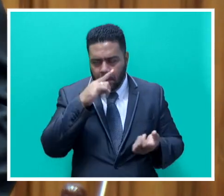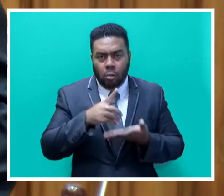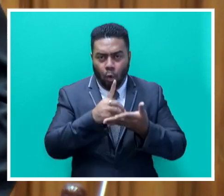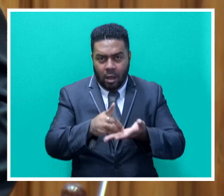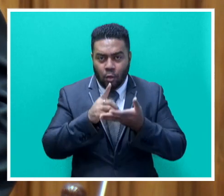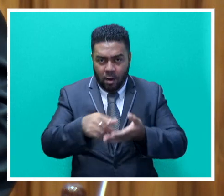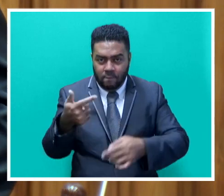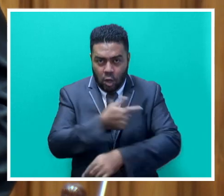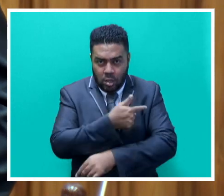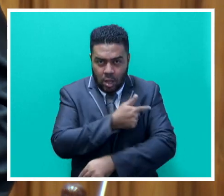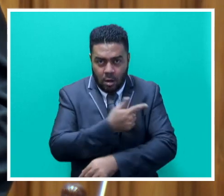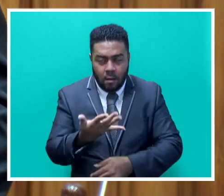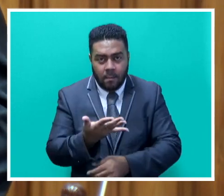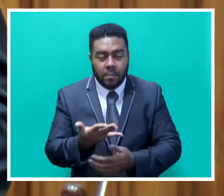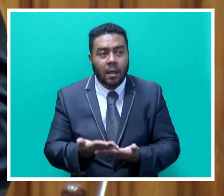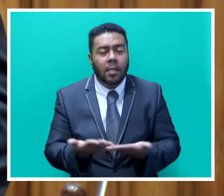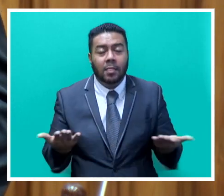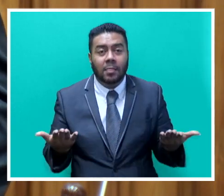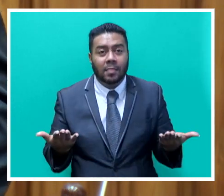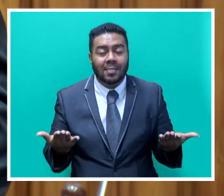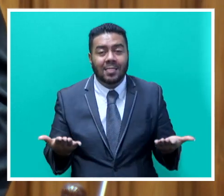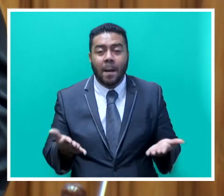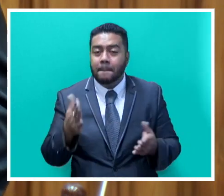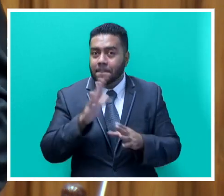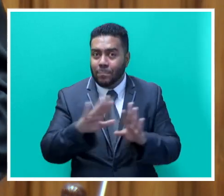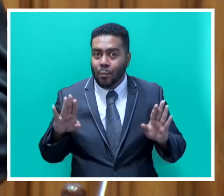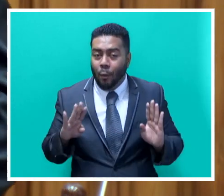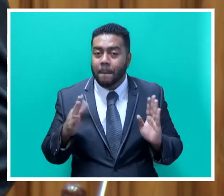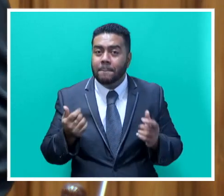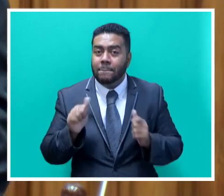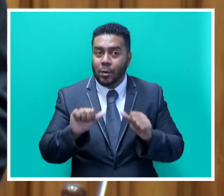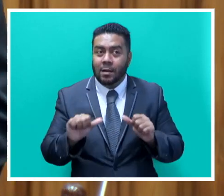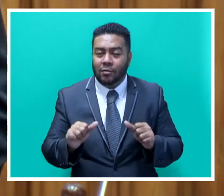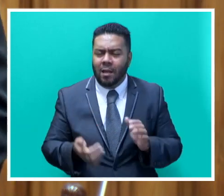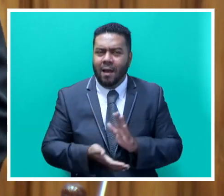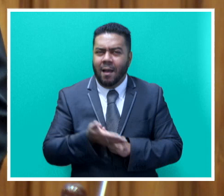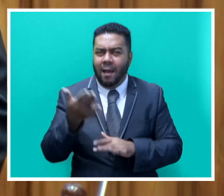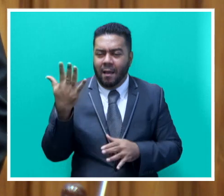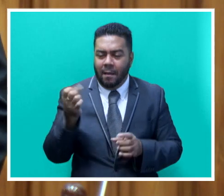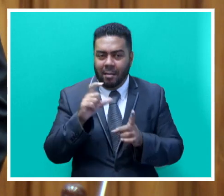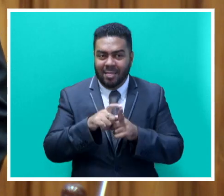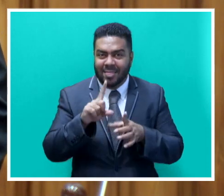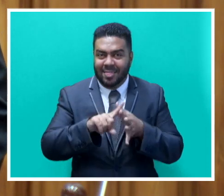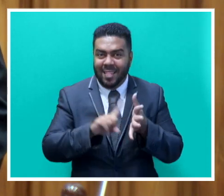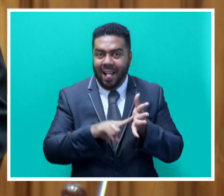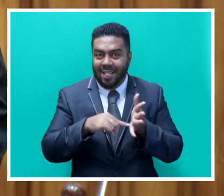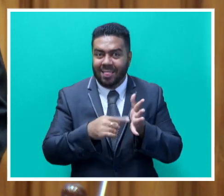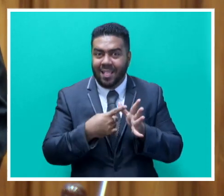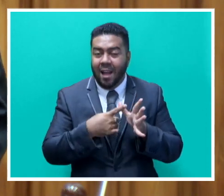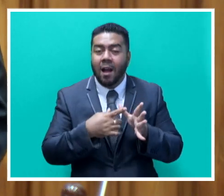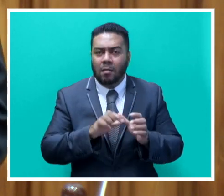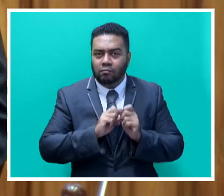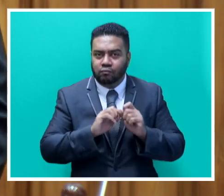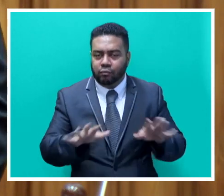vaccine safety data, the need for broader protection of the population, and the highly transmissible nature of the Delta variant, we are advising